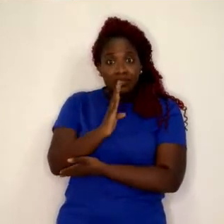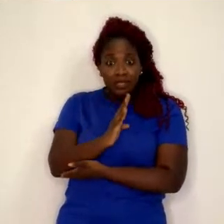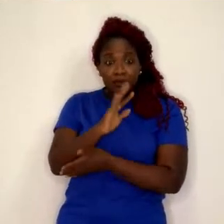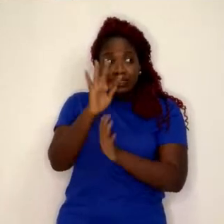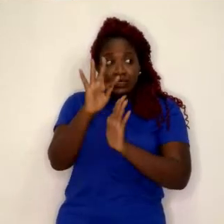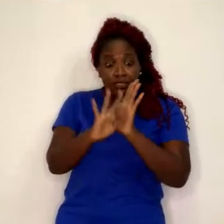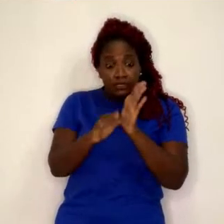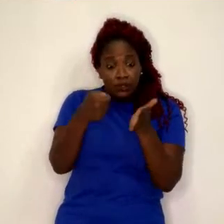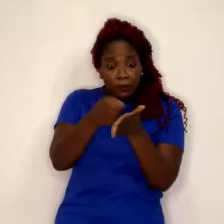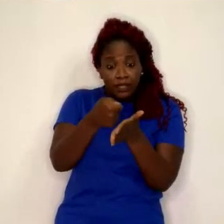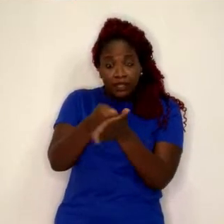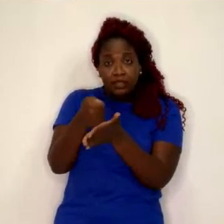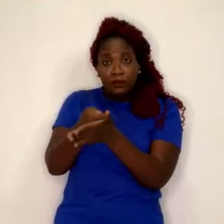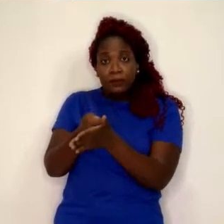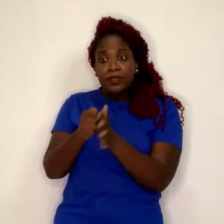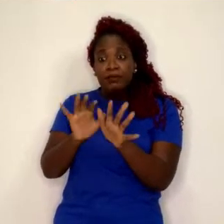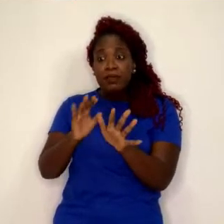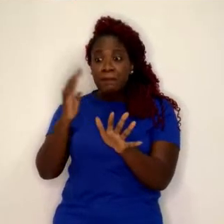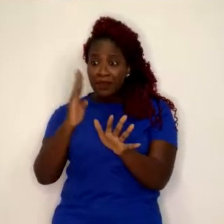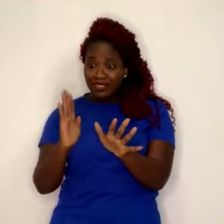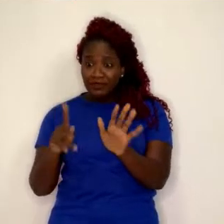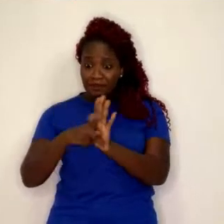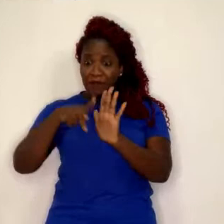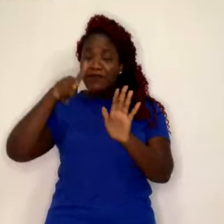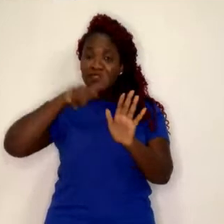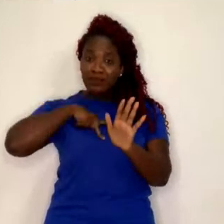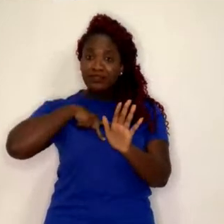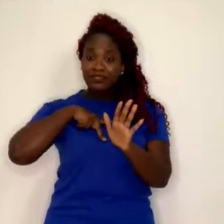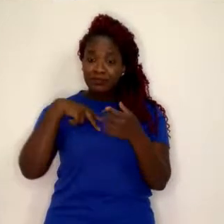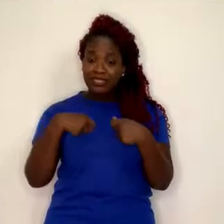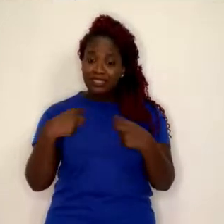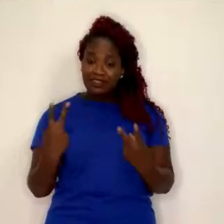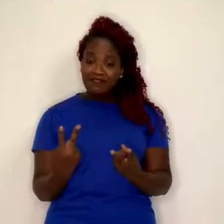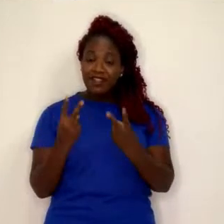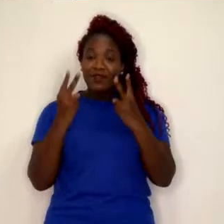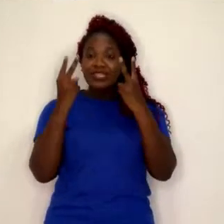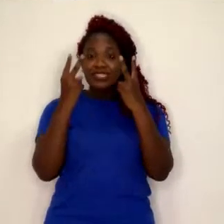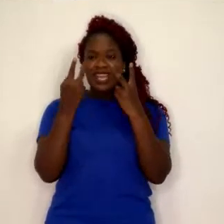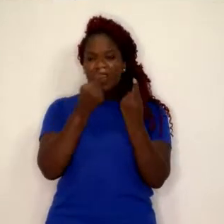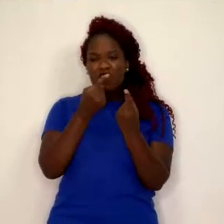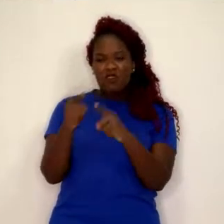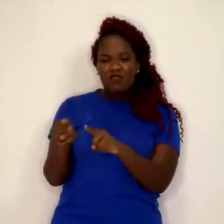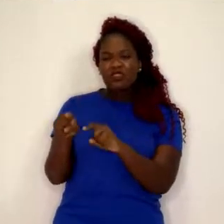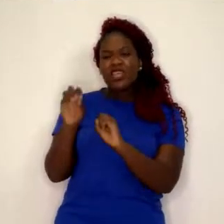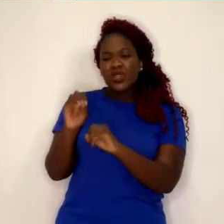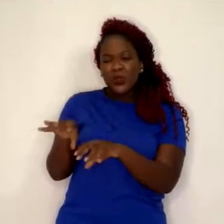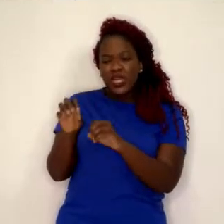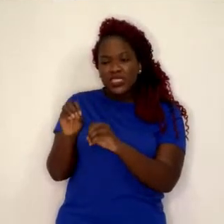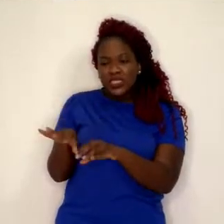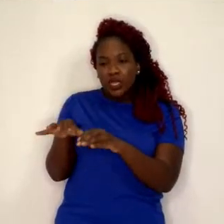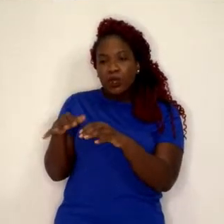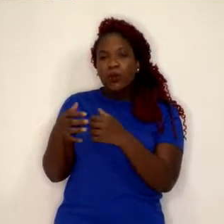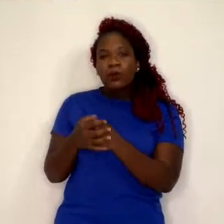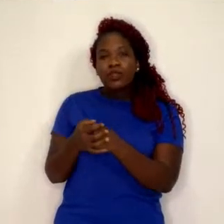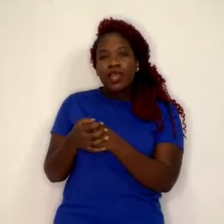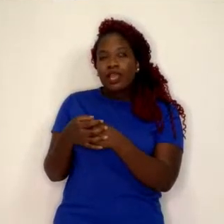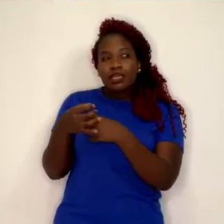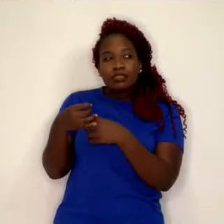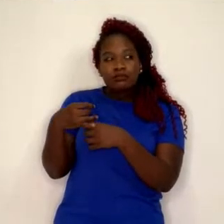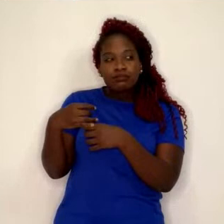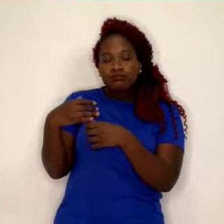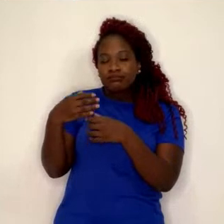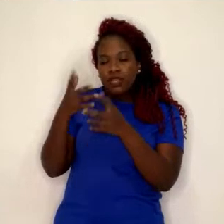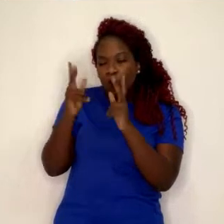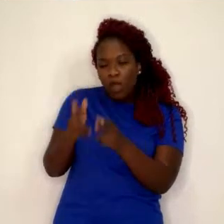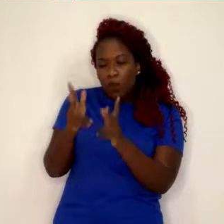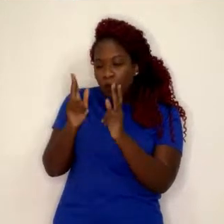and we are reading a Brazilian author who has a mandatory reading. And in Brazil, on the